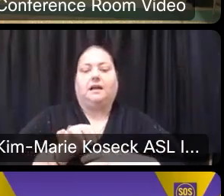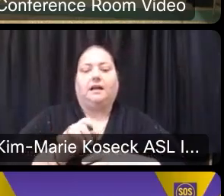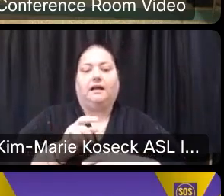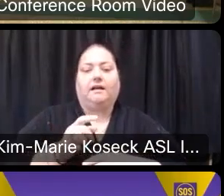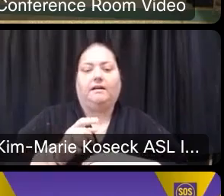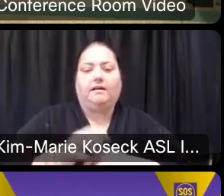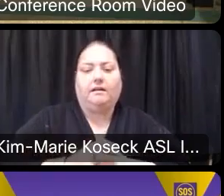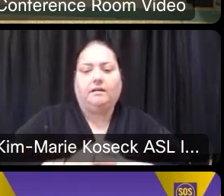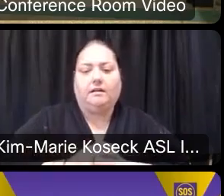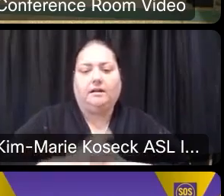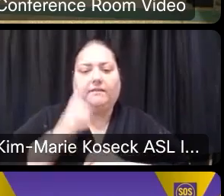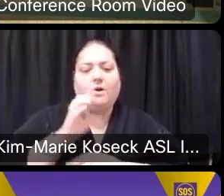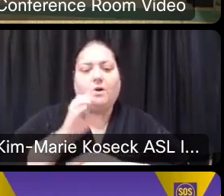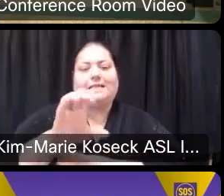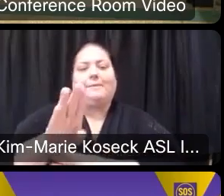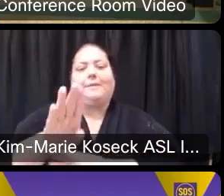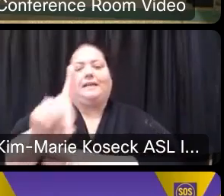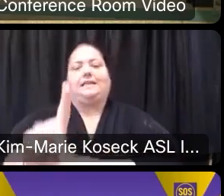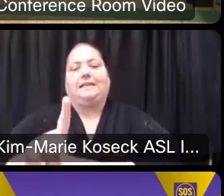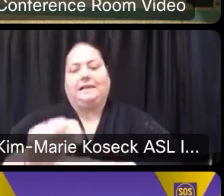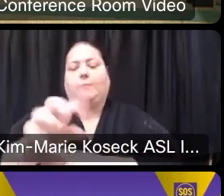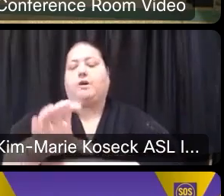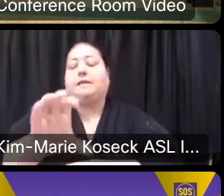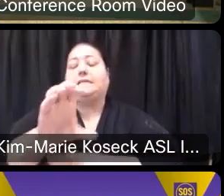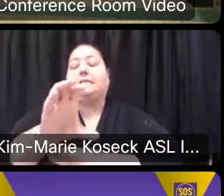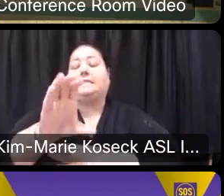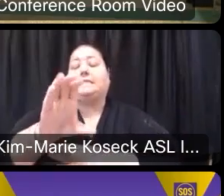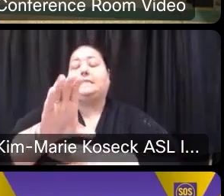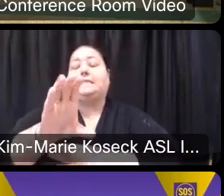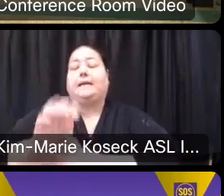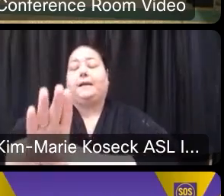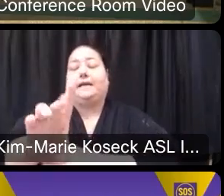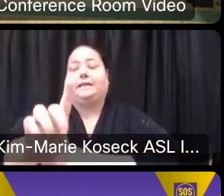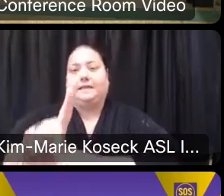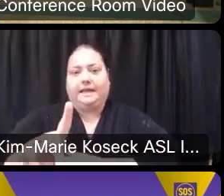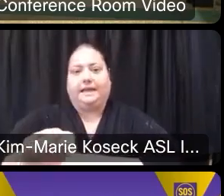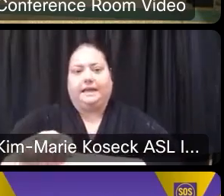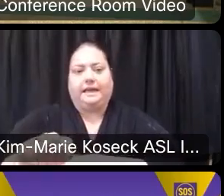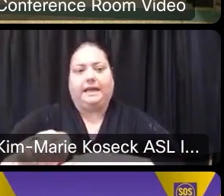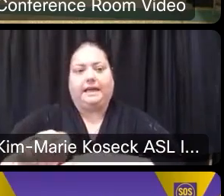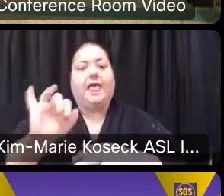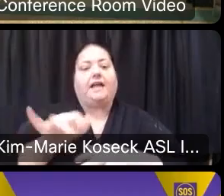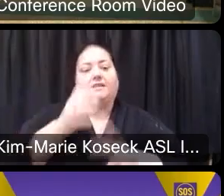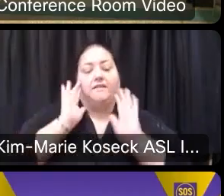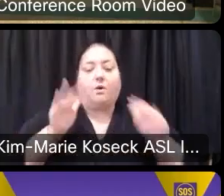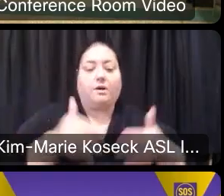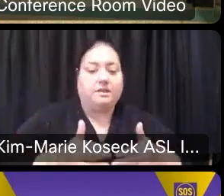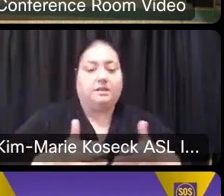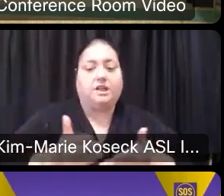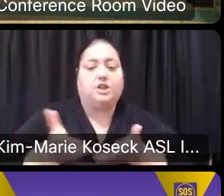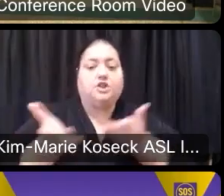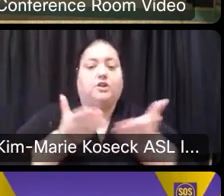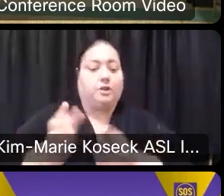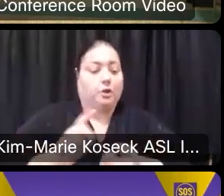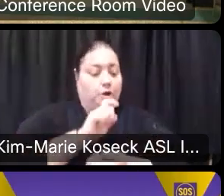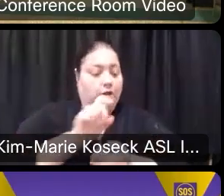in to a CBT, a cognitive behavioral therapy model, building in a focus on serving the